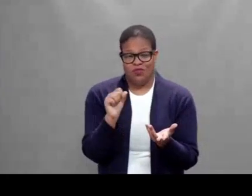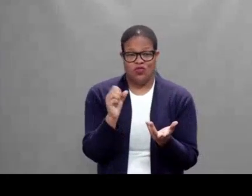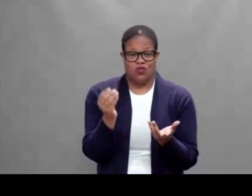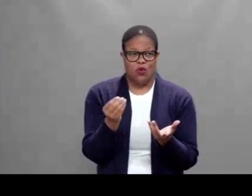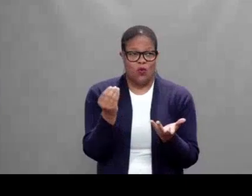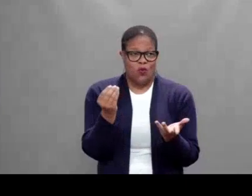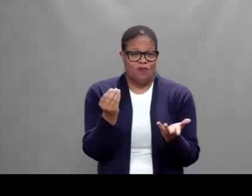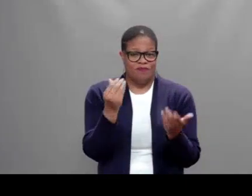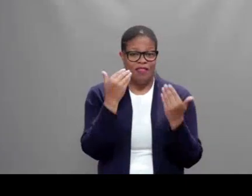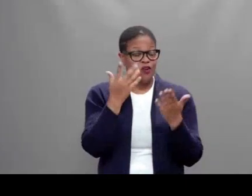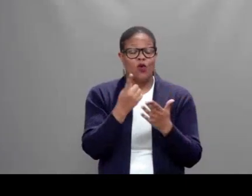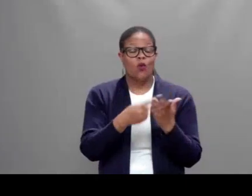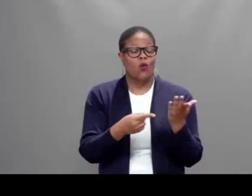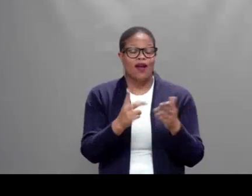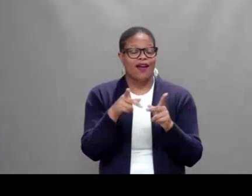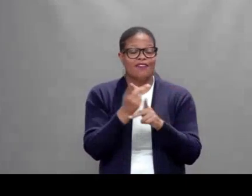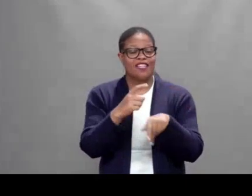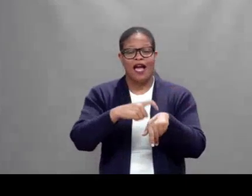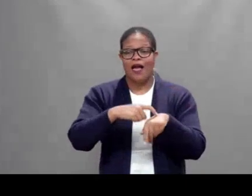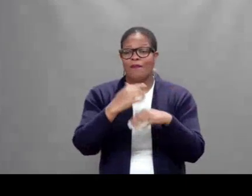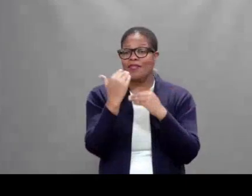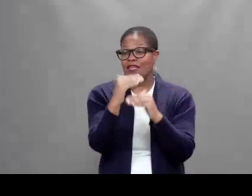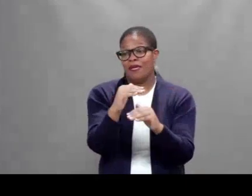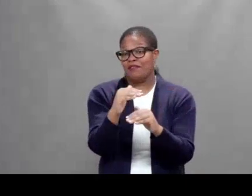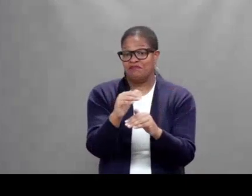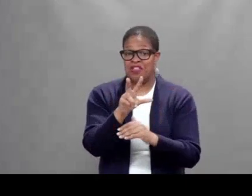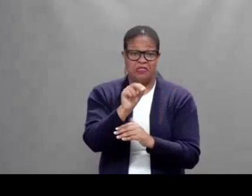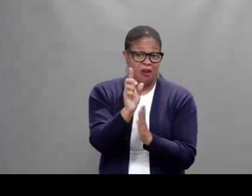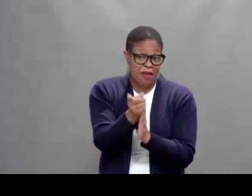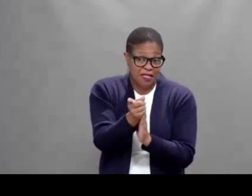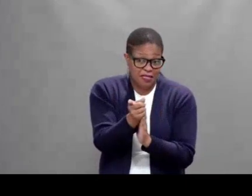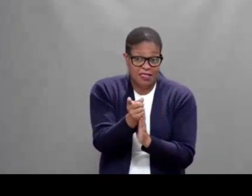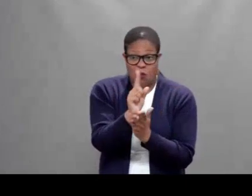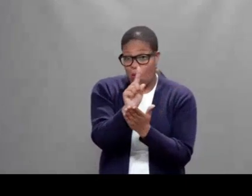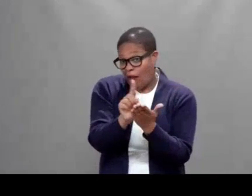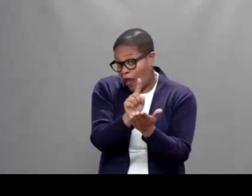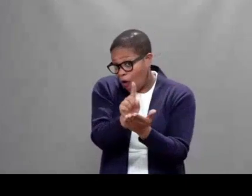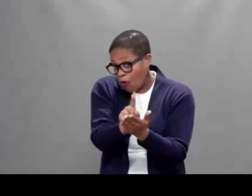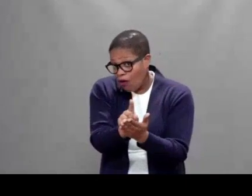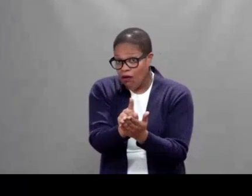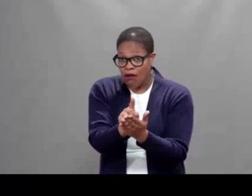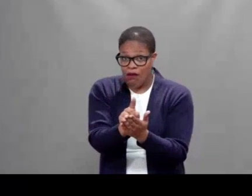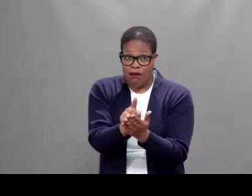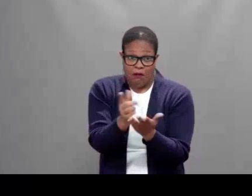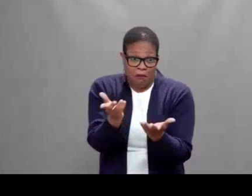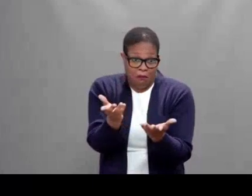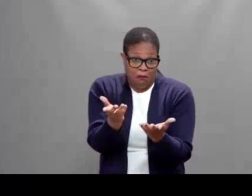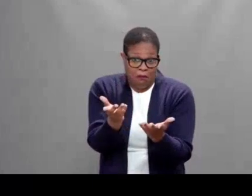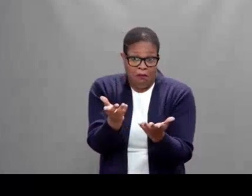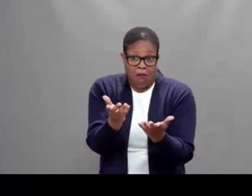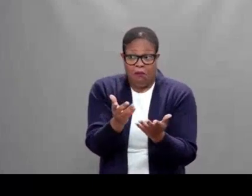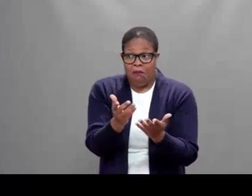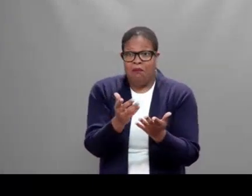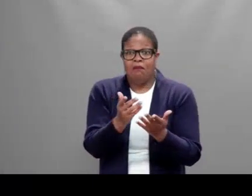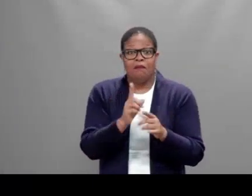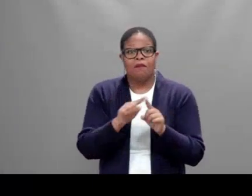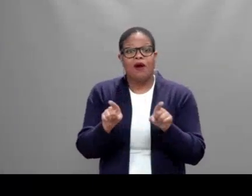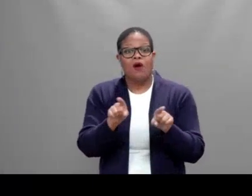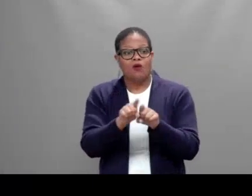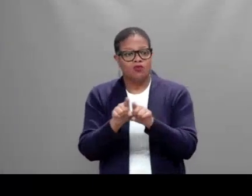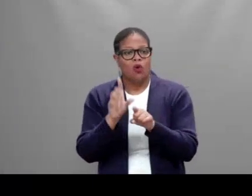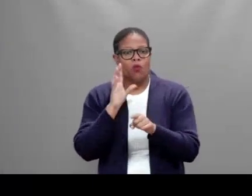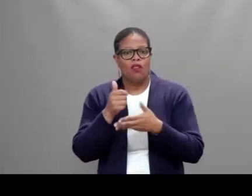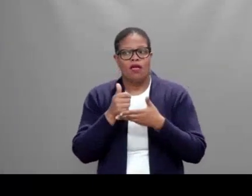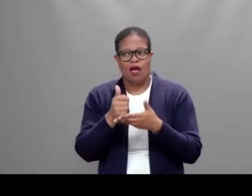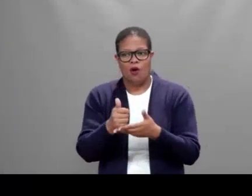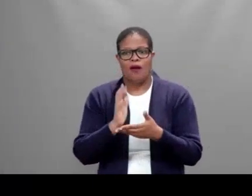So I don't know what kind of time limit you'd put on it, 30 minutes, 1 hour before. And then it's gonna help